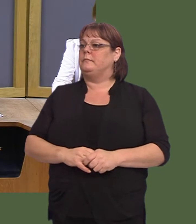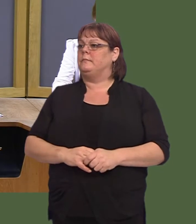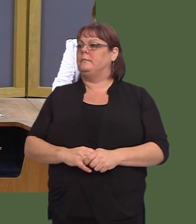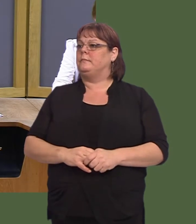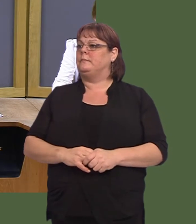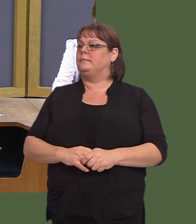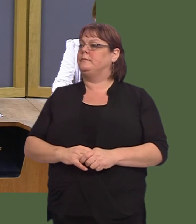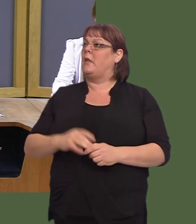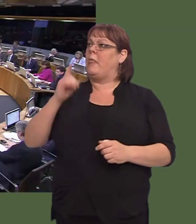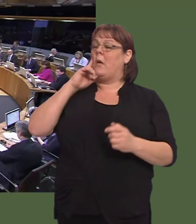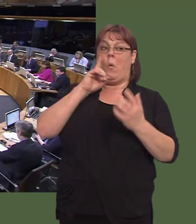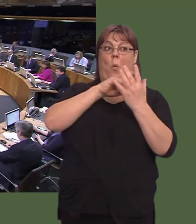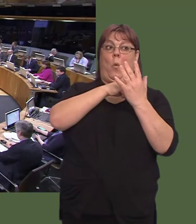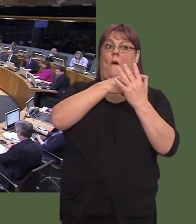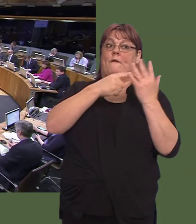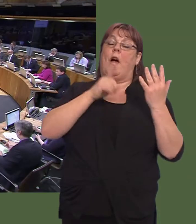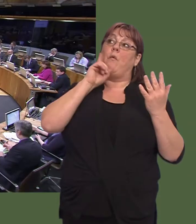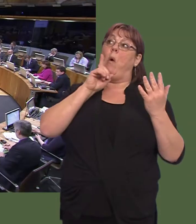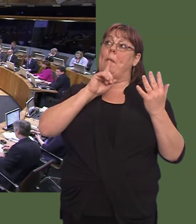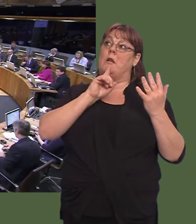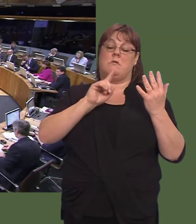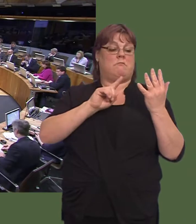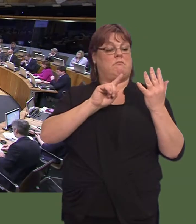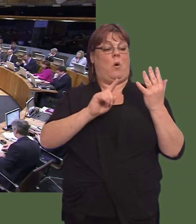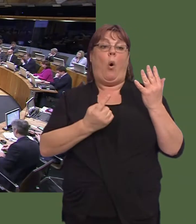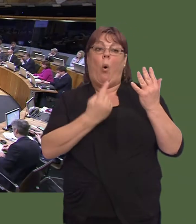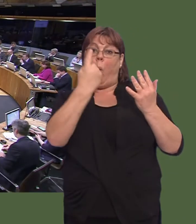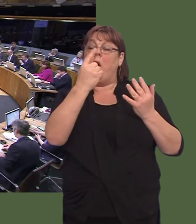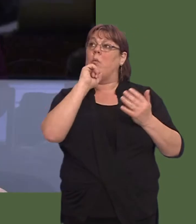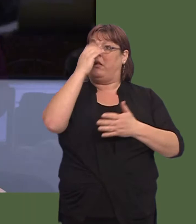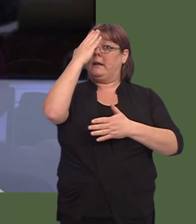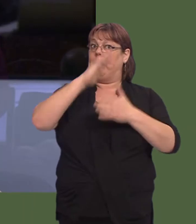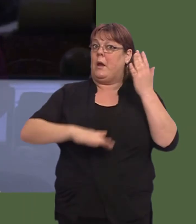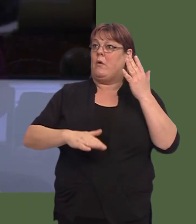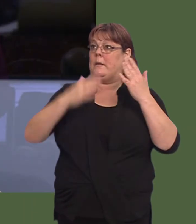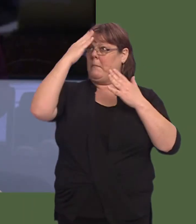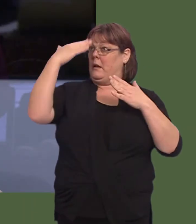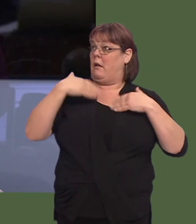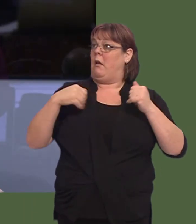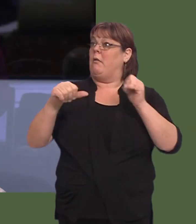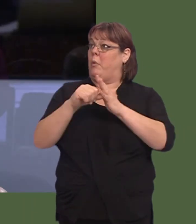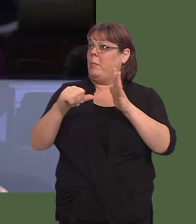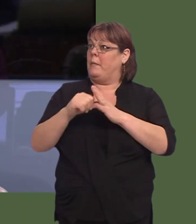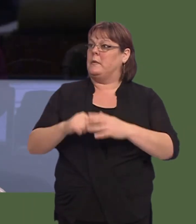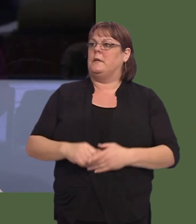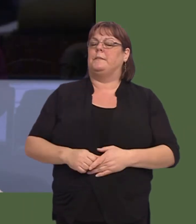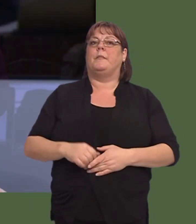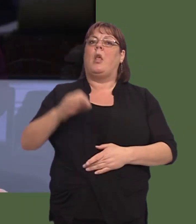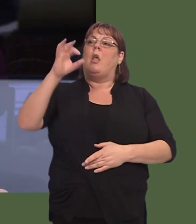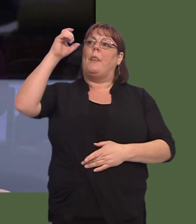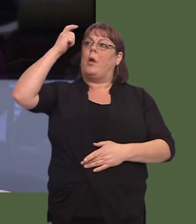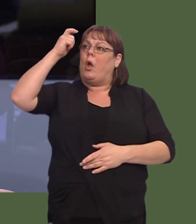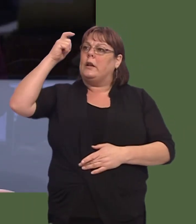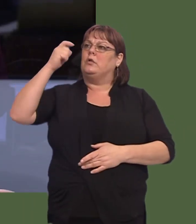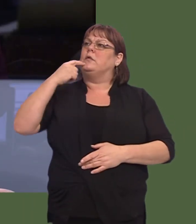Given that up to 1 in 5 women are affected by perinatal mental illness, the view of the Royal College of Psychiatrists have stated that